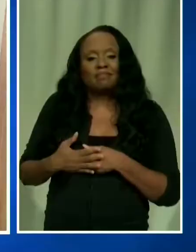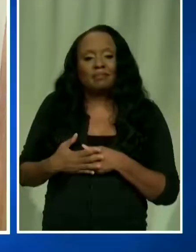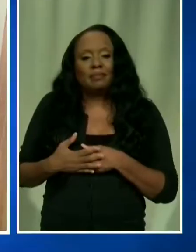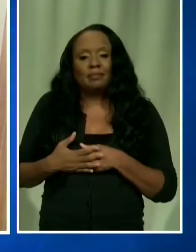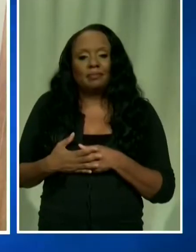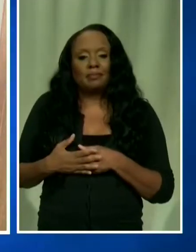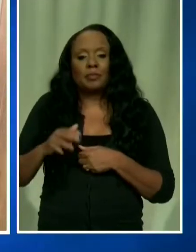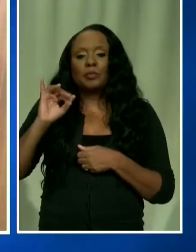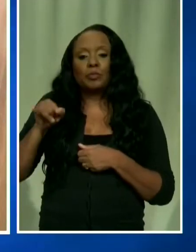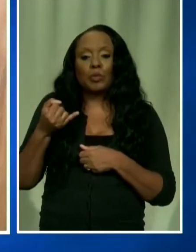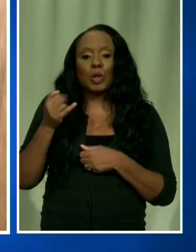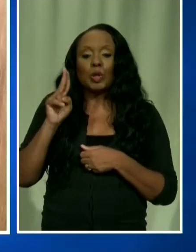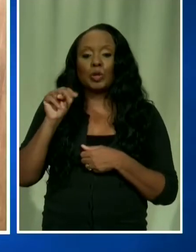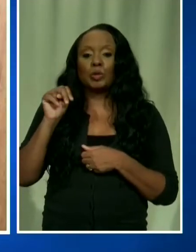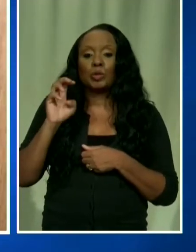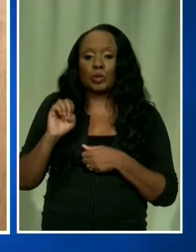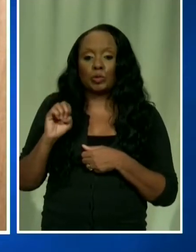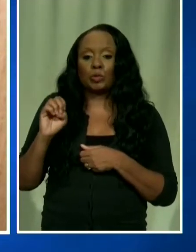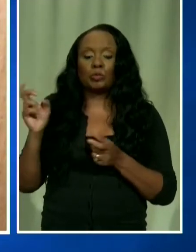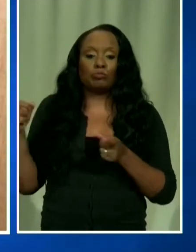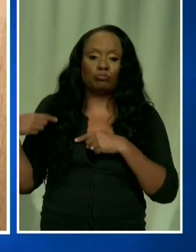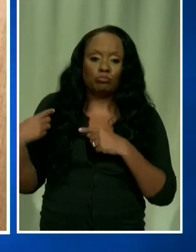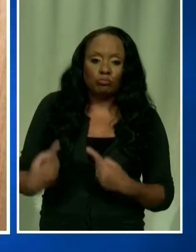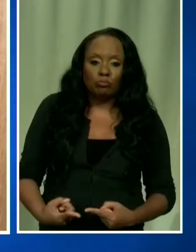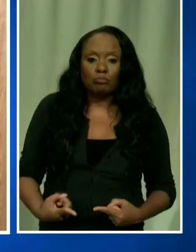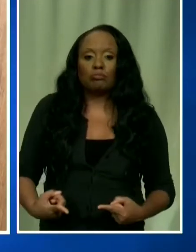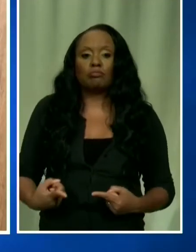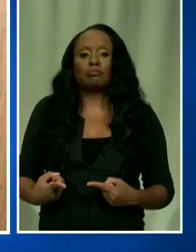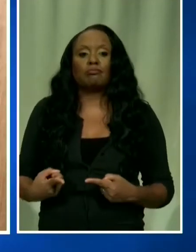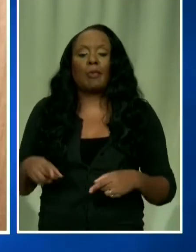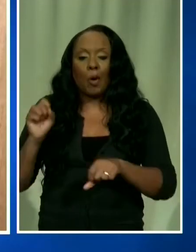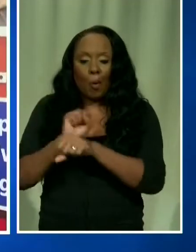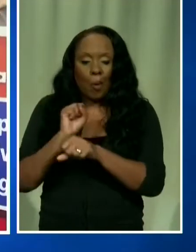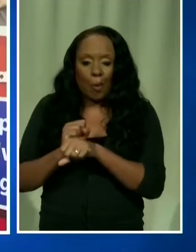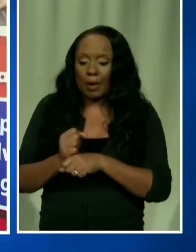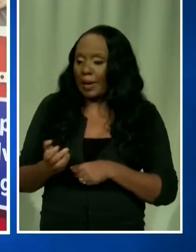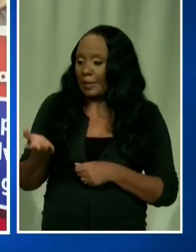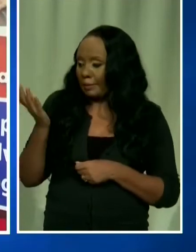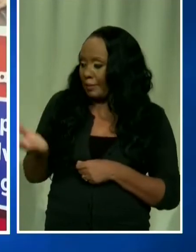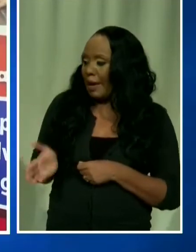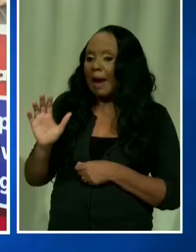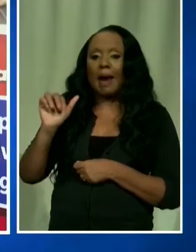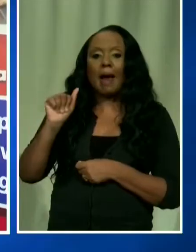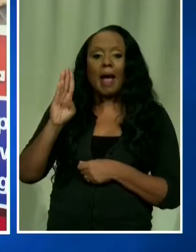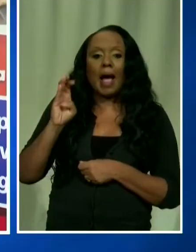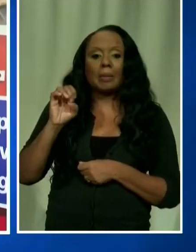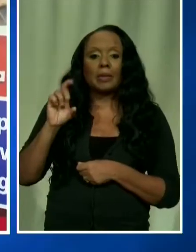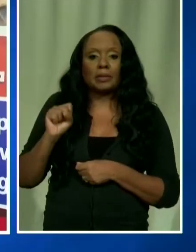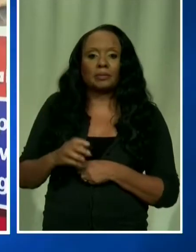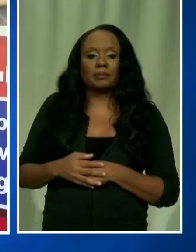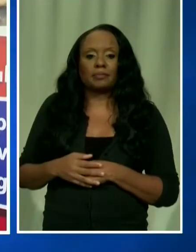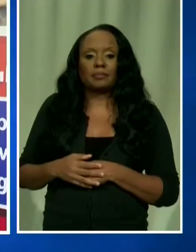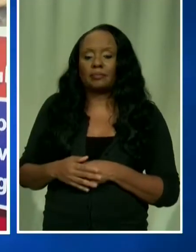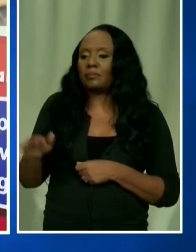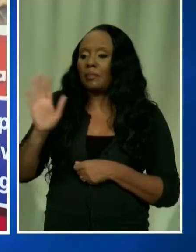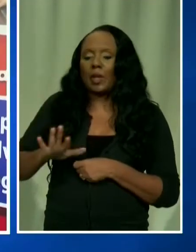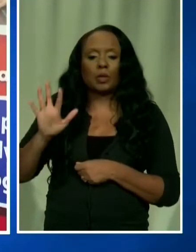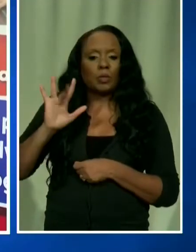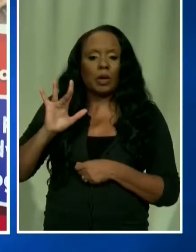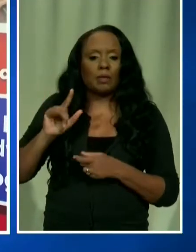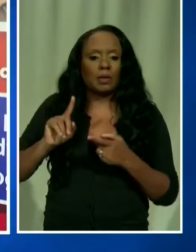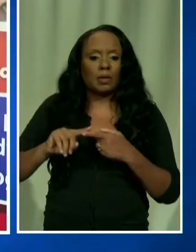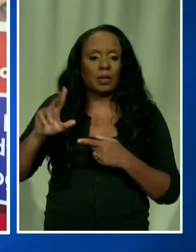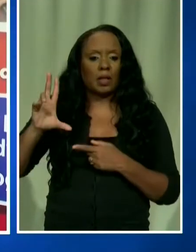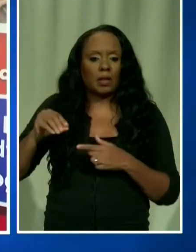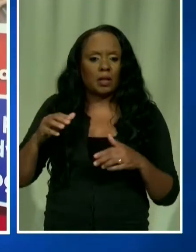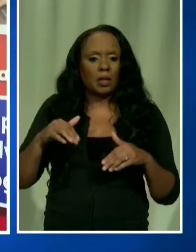from June to fill several roles. We would have brought on, I would say, maybe 25 to 30 young people